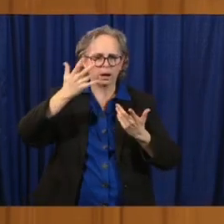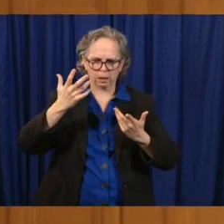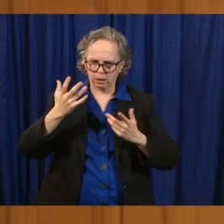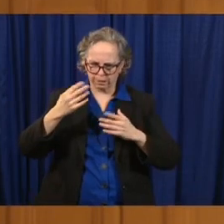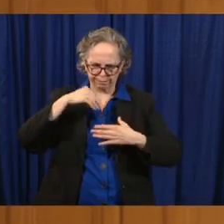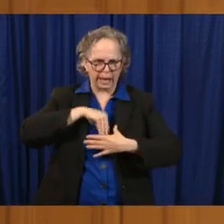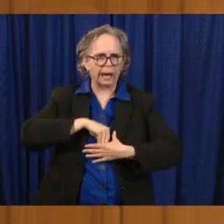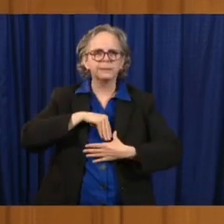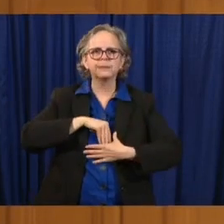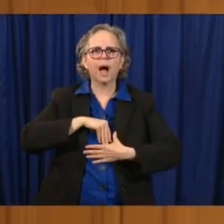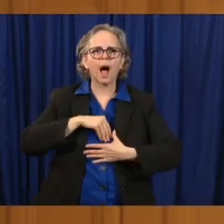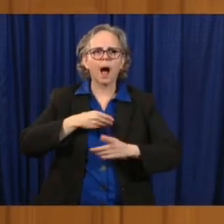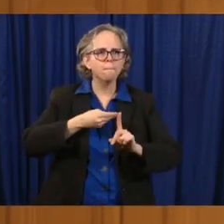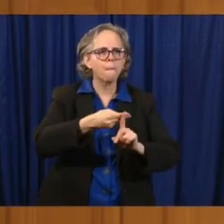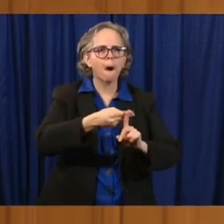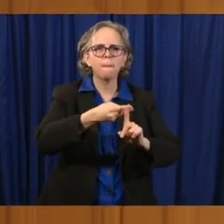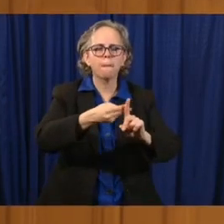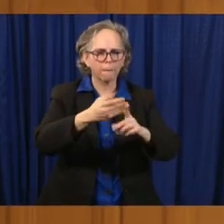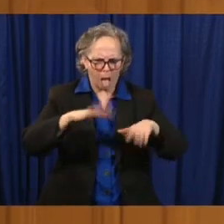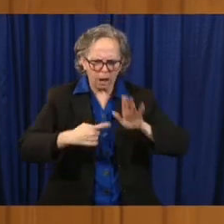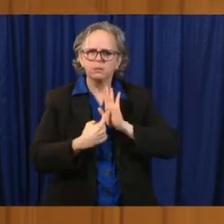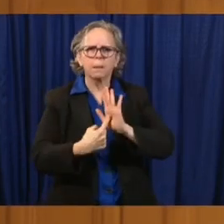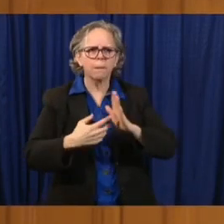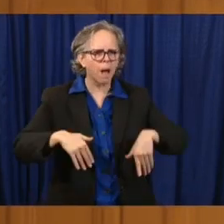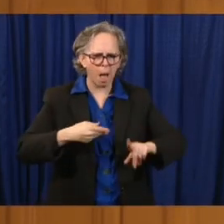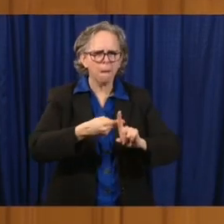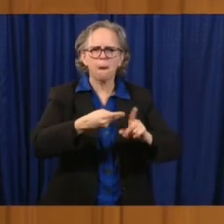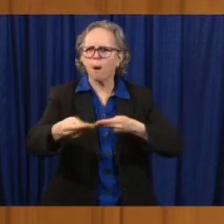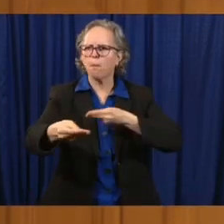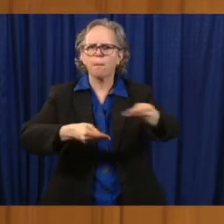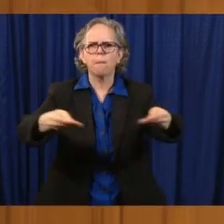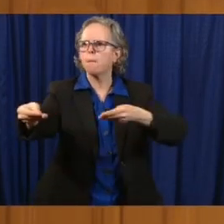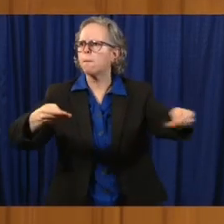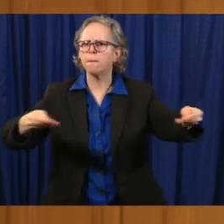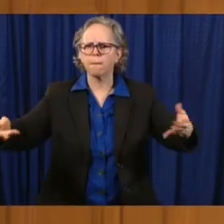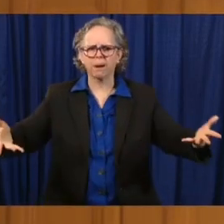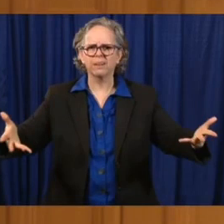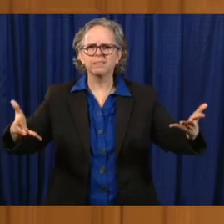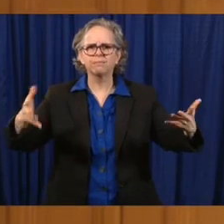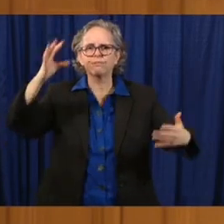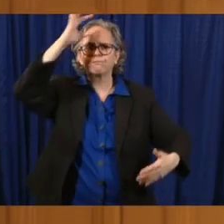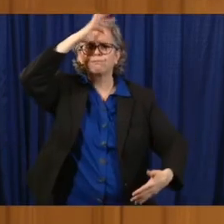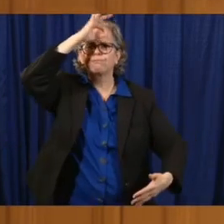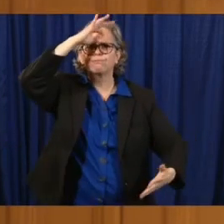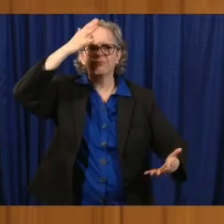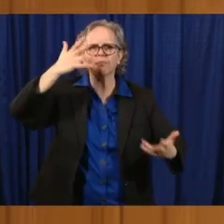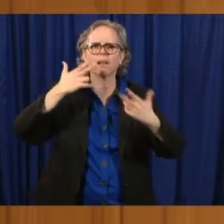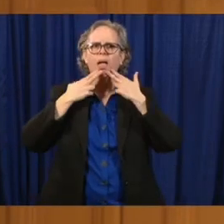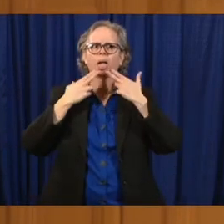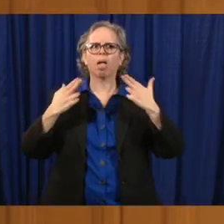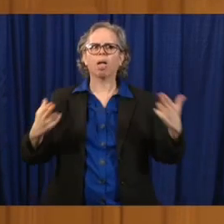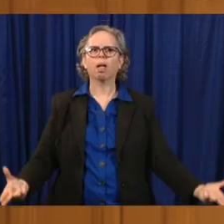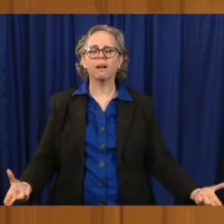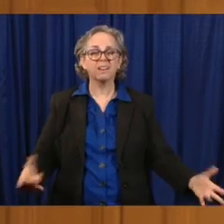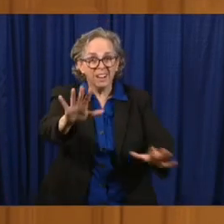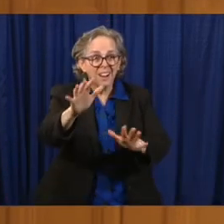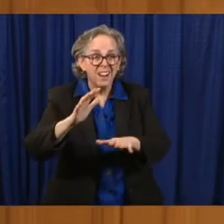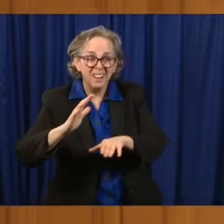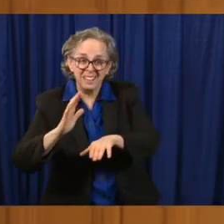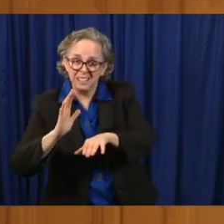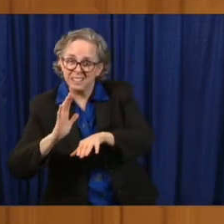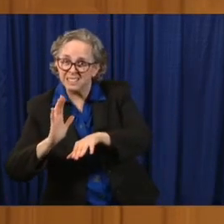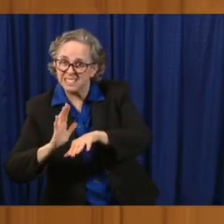in place. But it's so important to know that once we recognize it, we do everything possible to control the spread of infection.